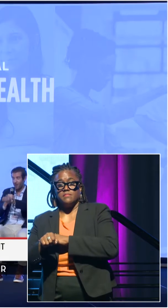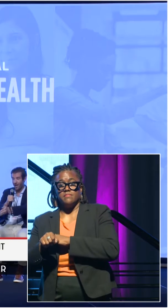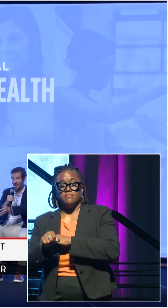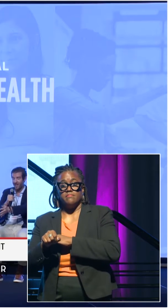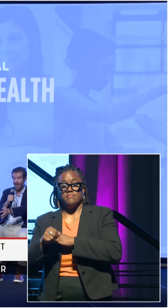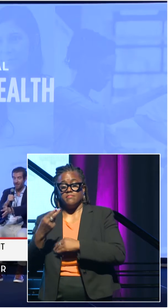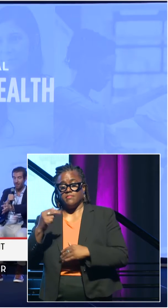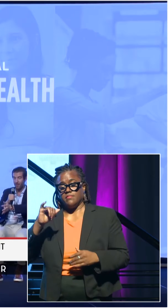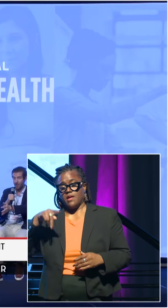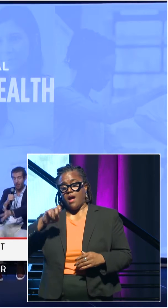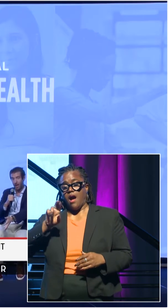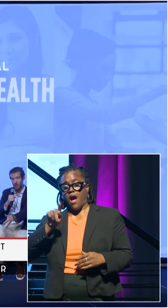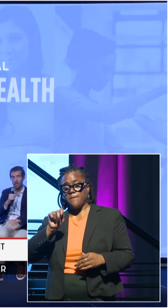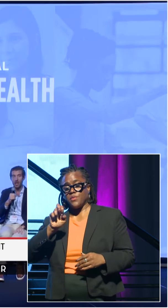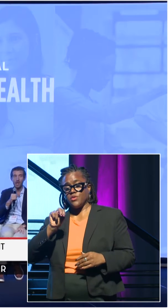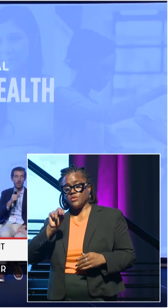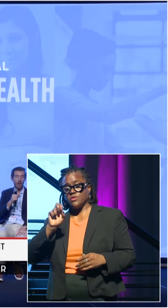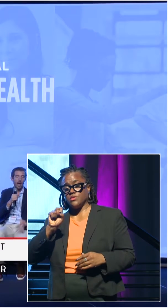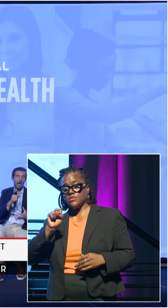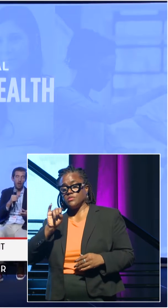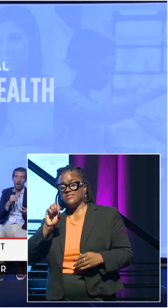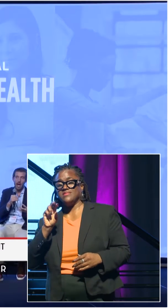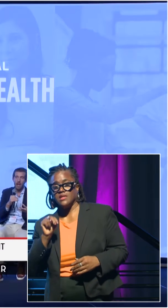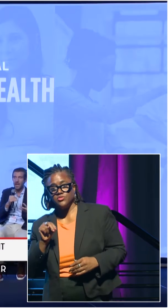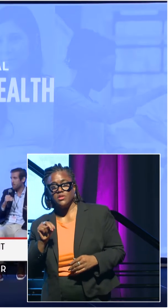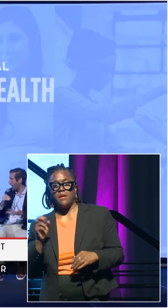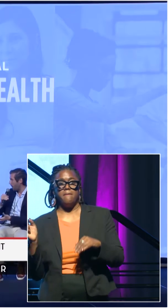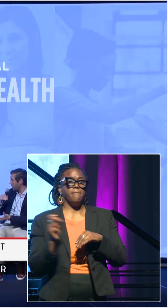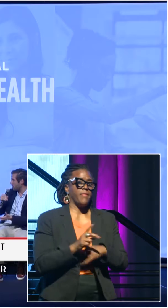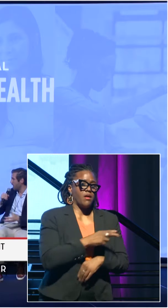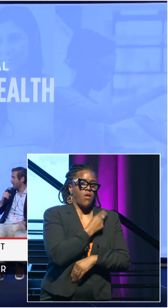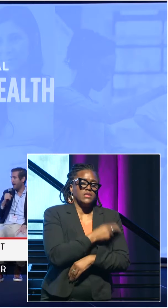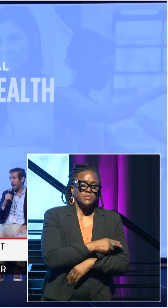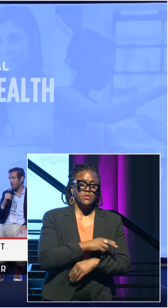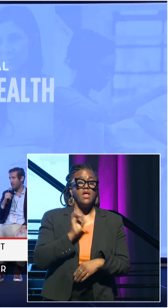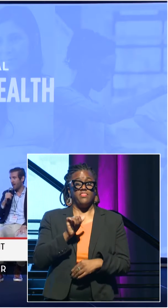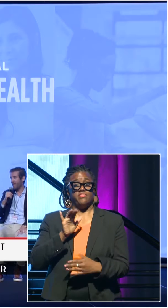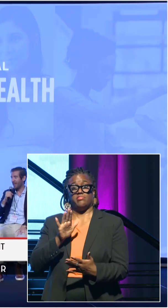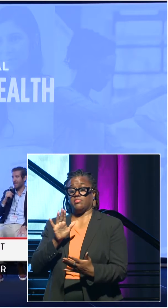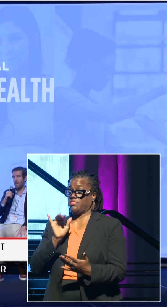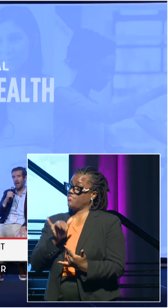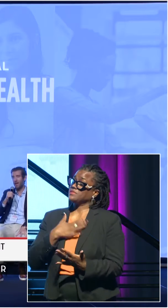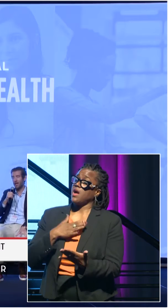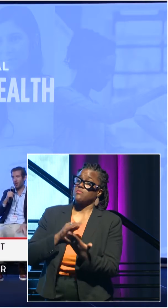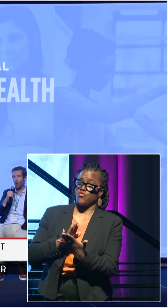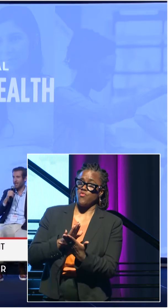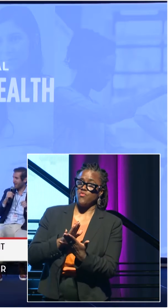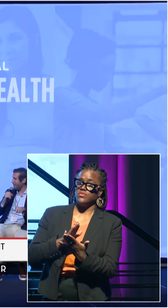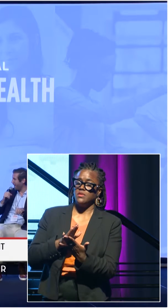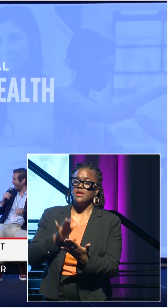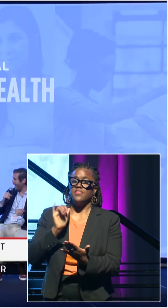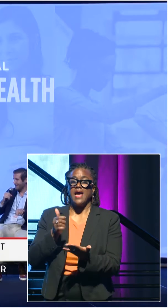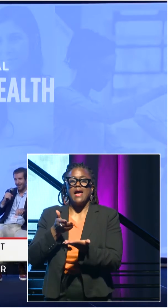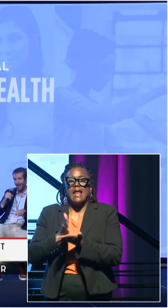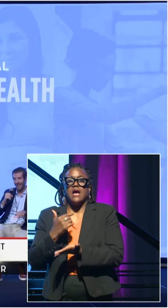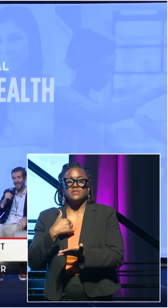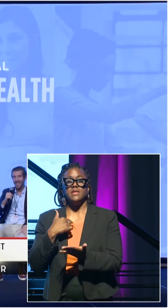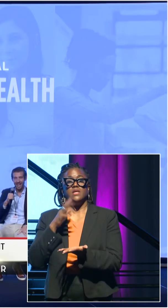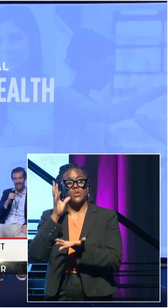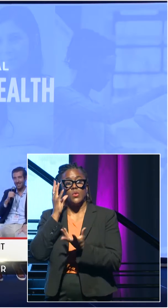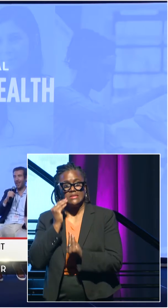readmission and complication. So, that's my approach, and that lets me go to sleep, I